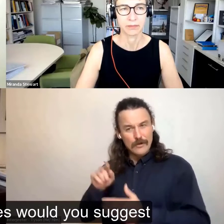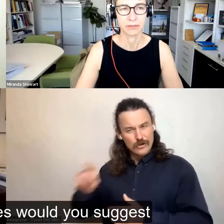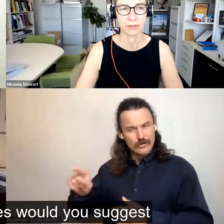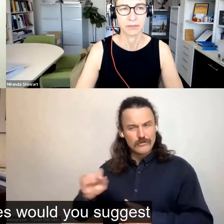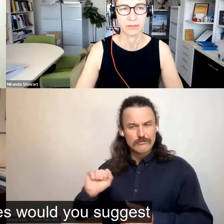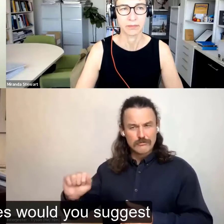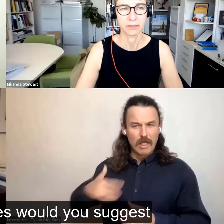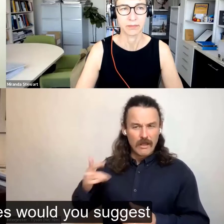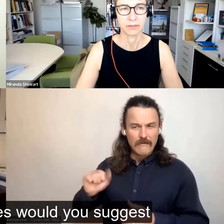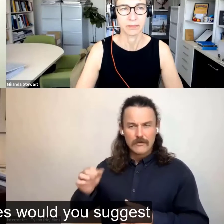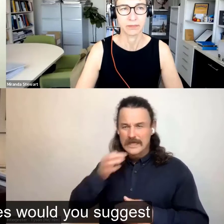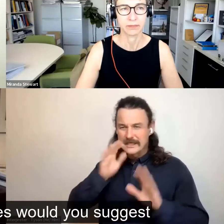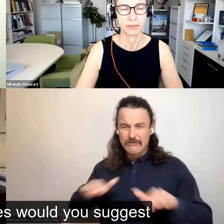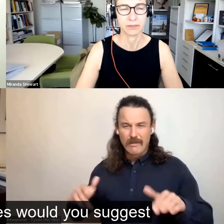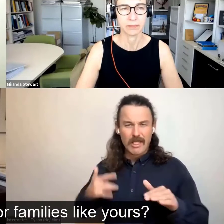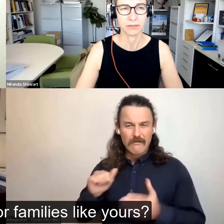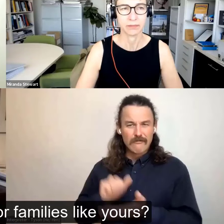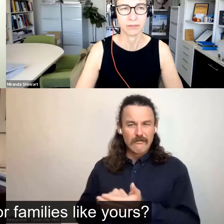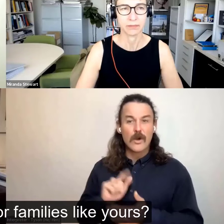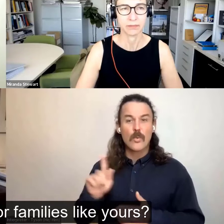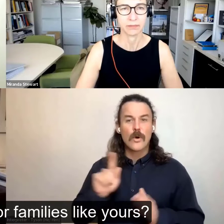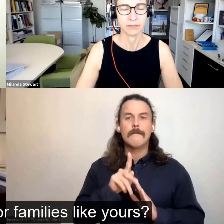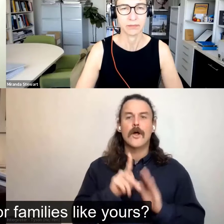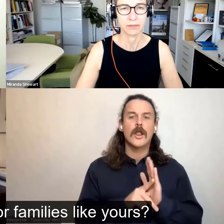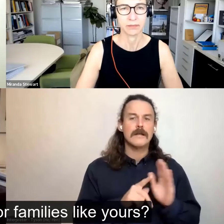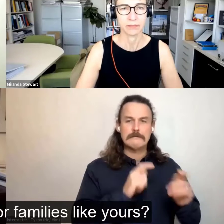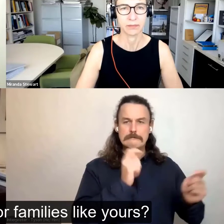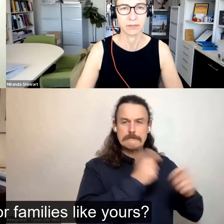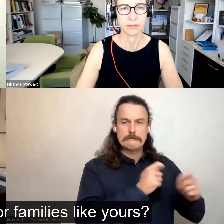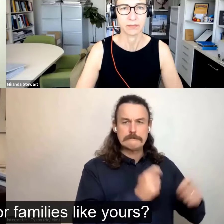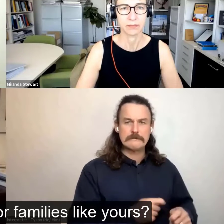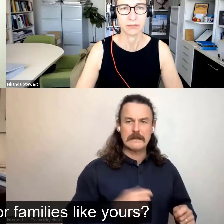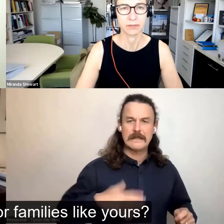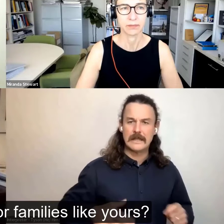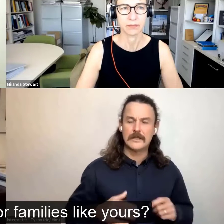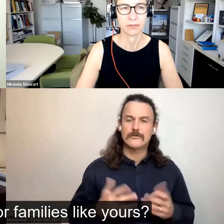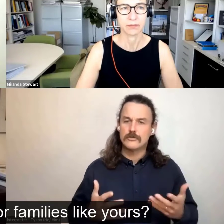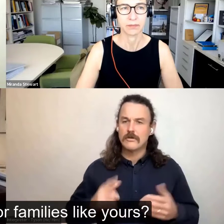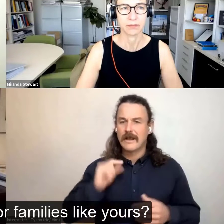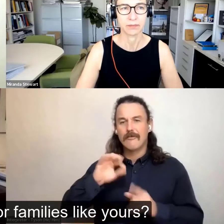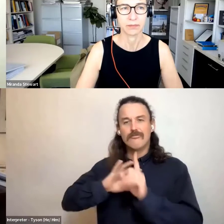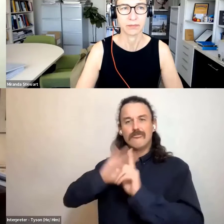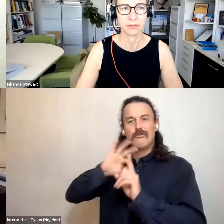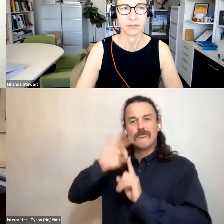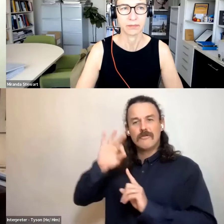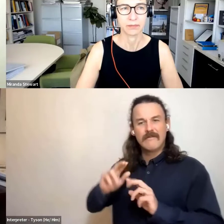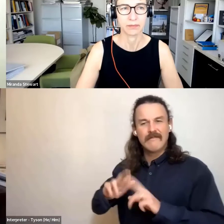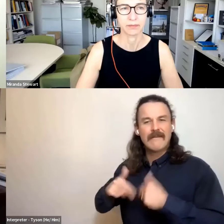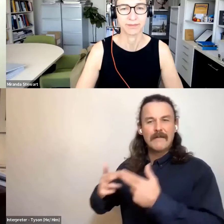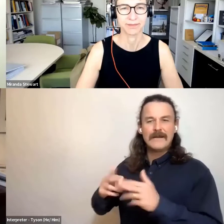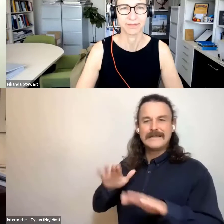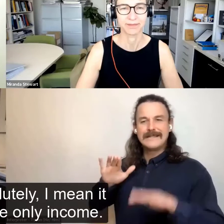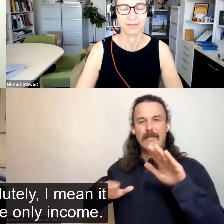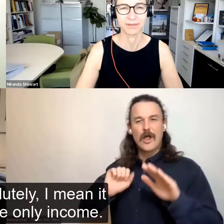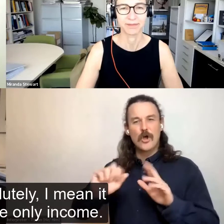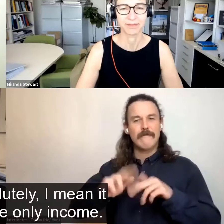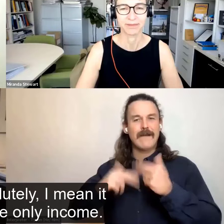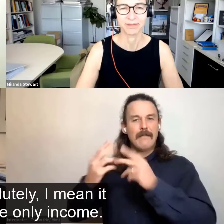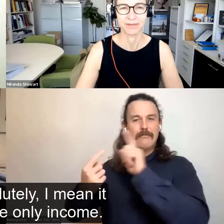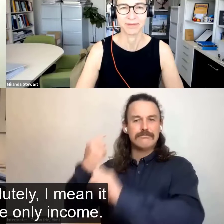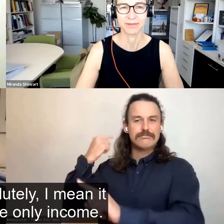policy changes would you suggest to improve things for families like yours?